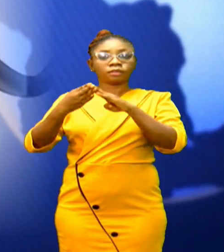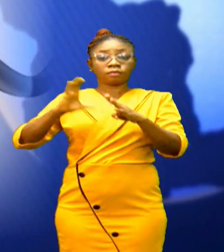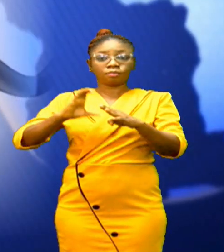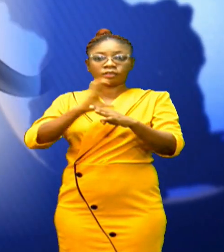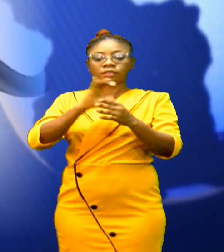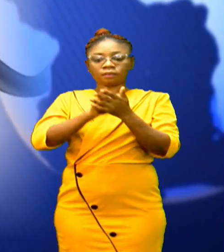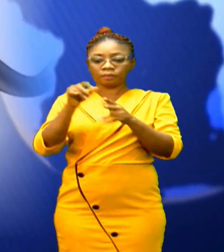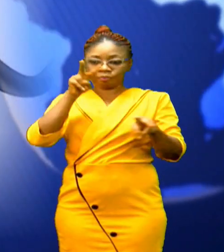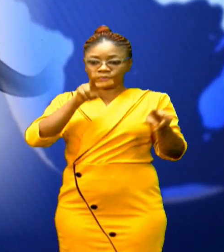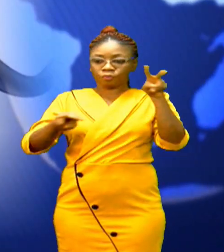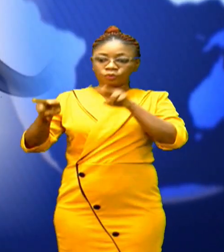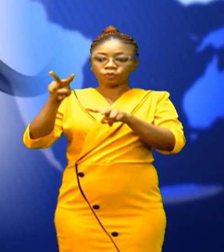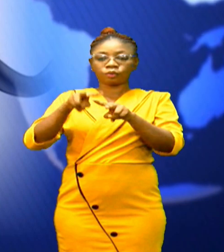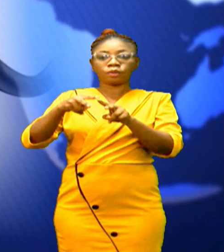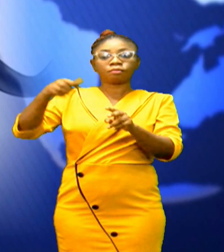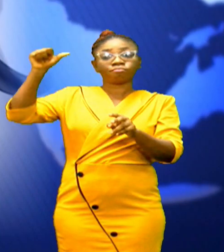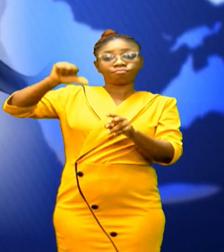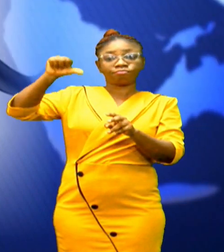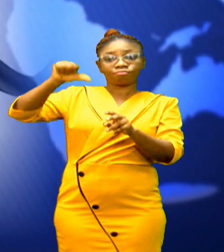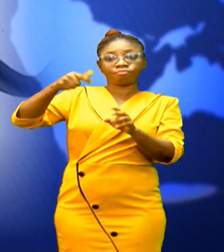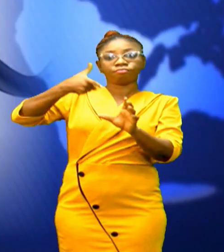importation of adulterated petroleum products.